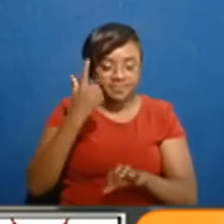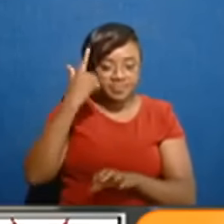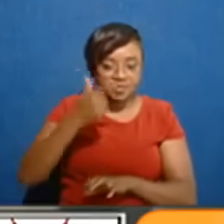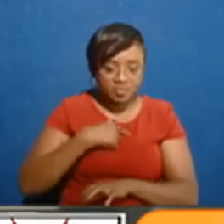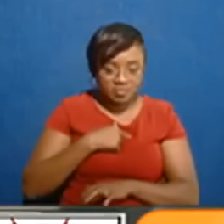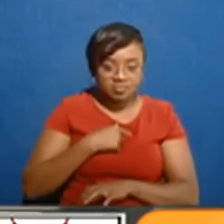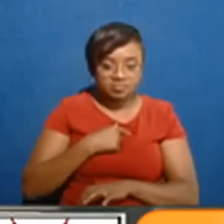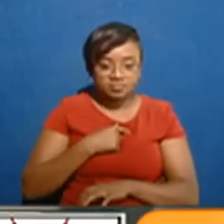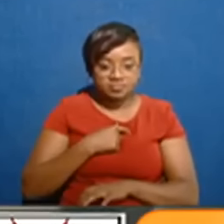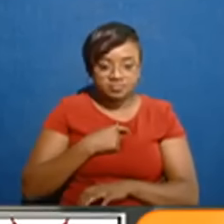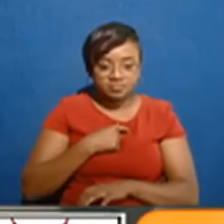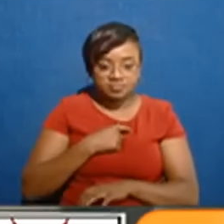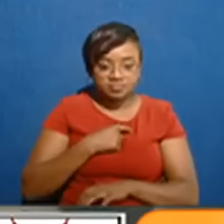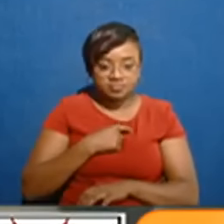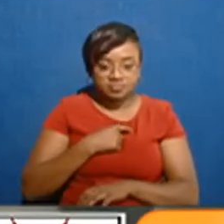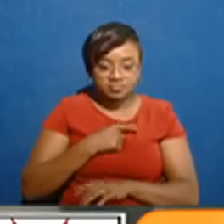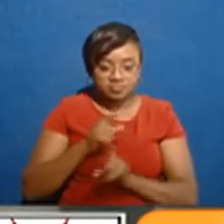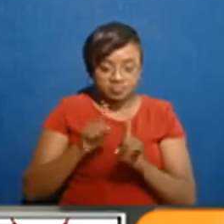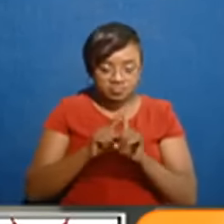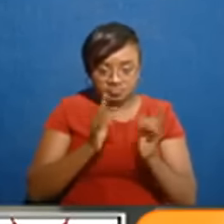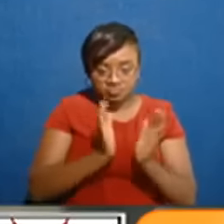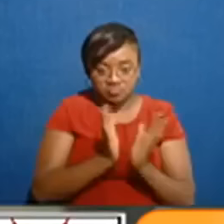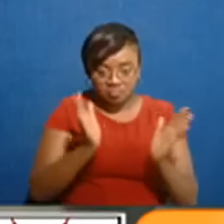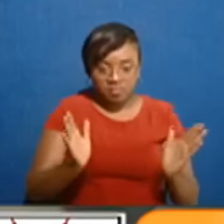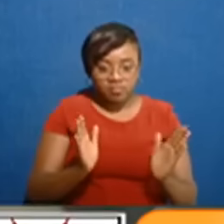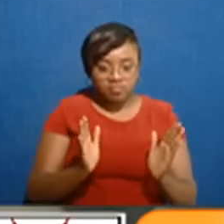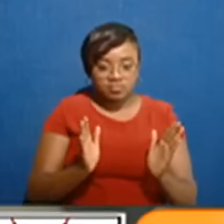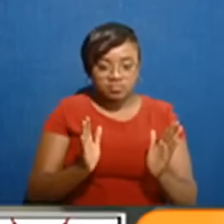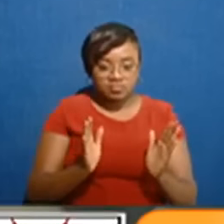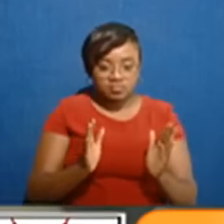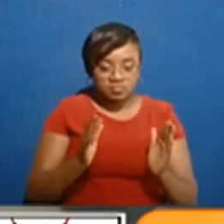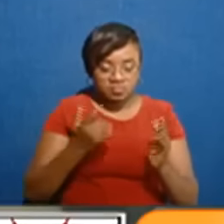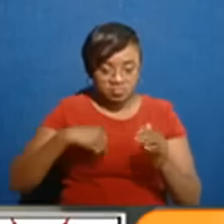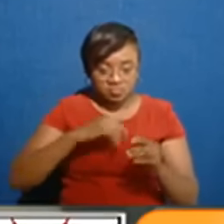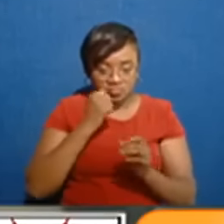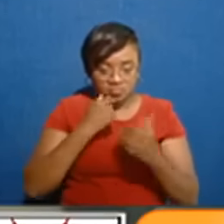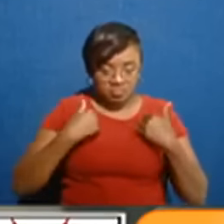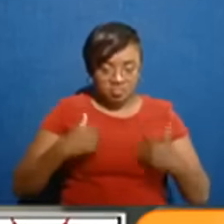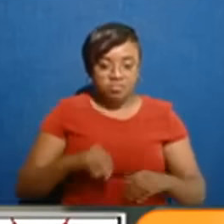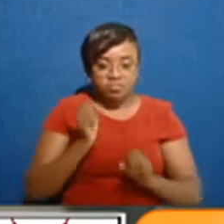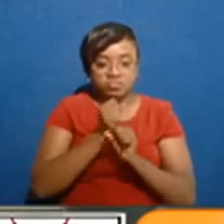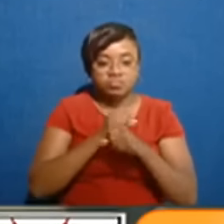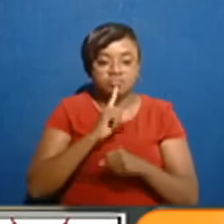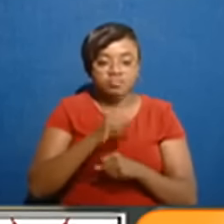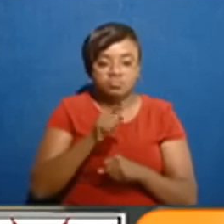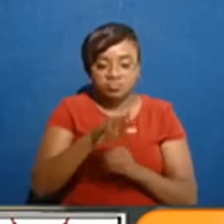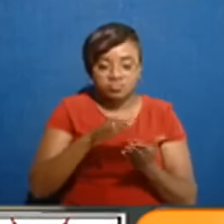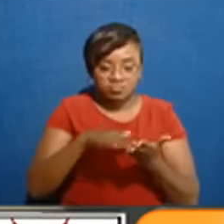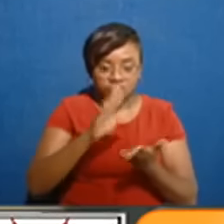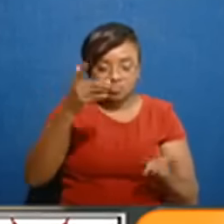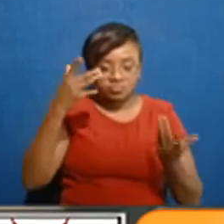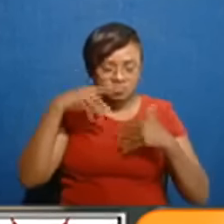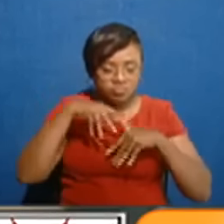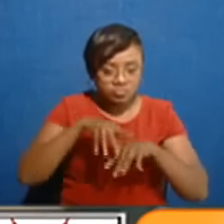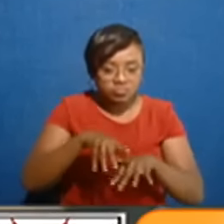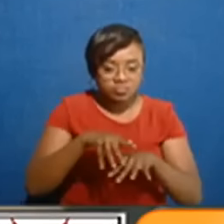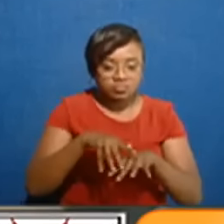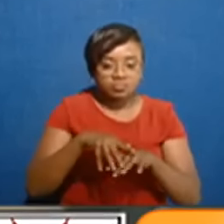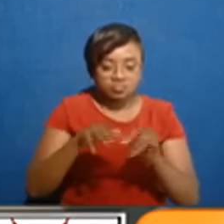to reorganize my government to make it more cohesive and better able